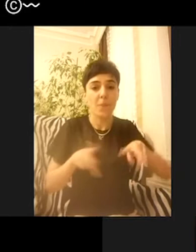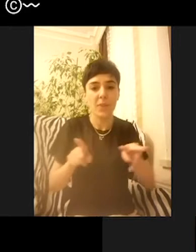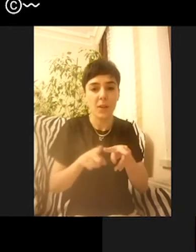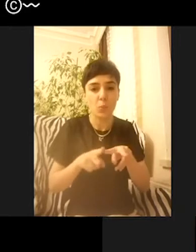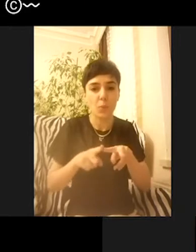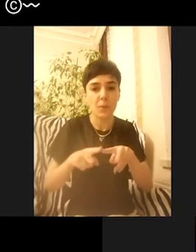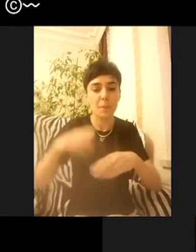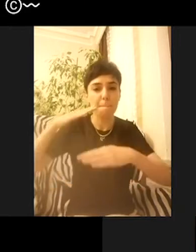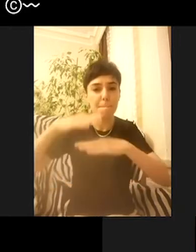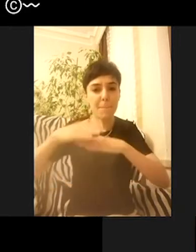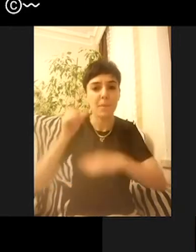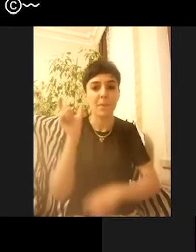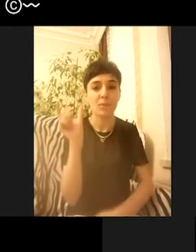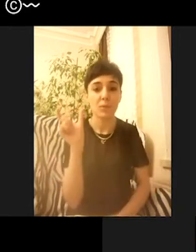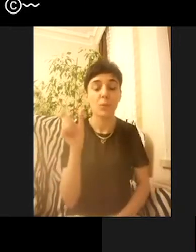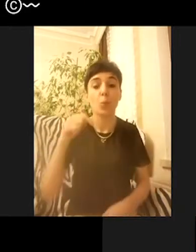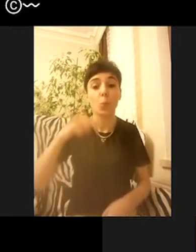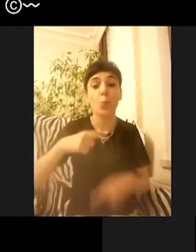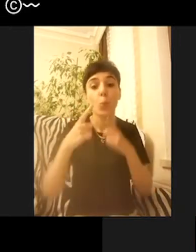actually using repetitively